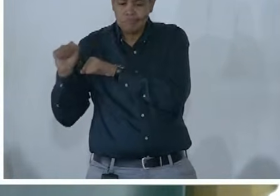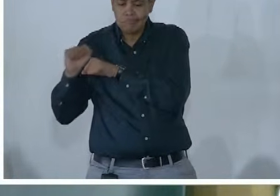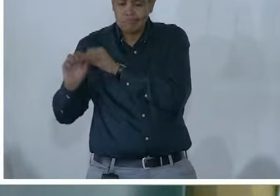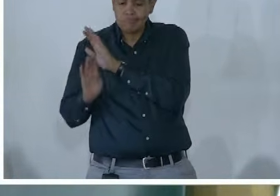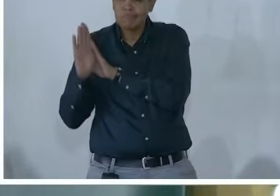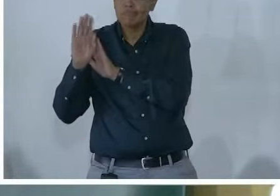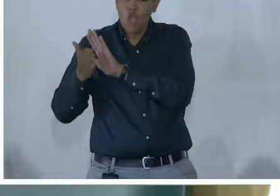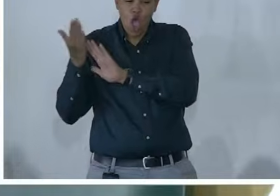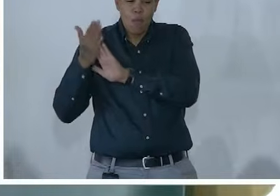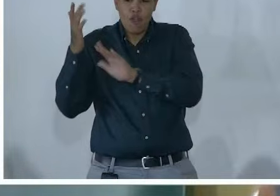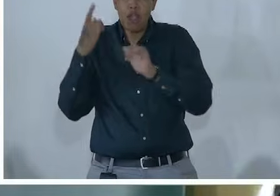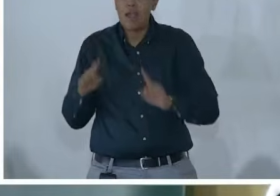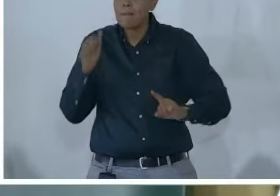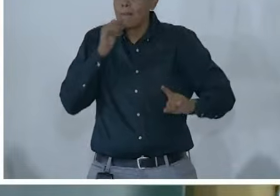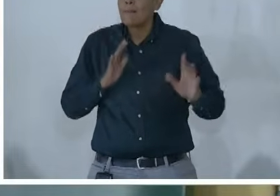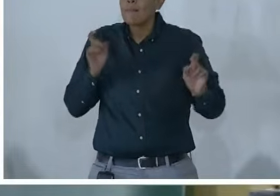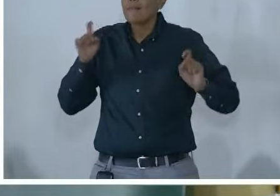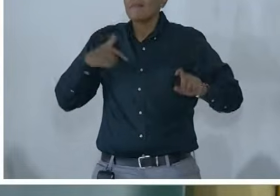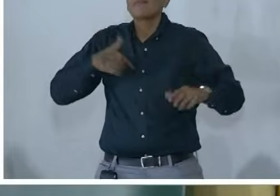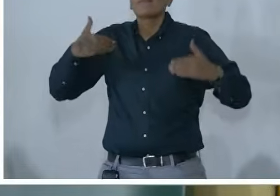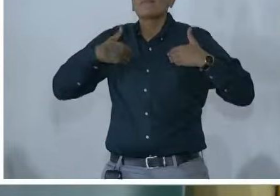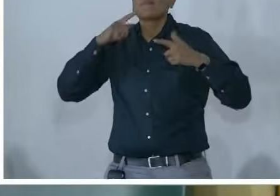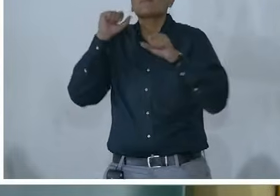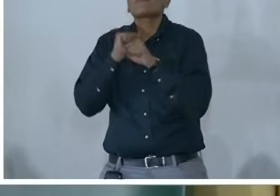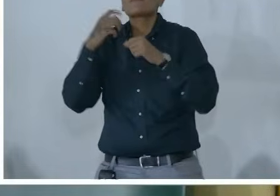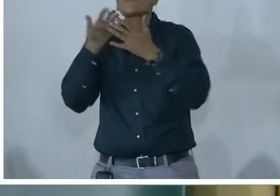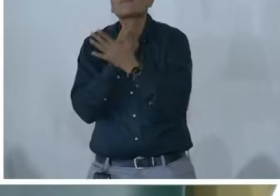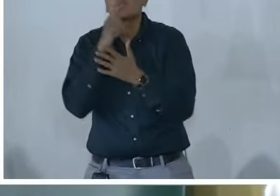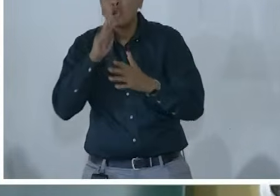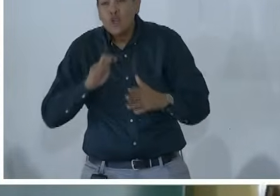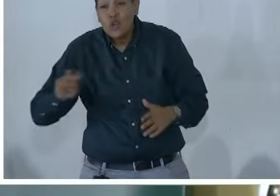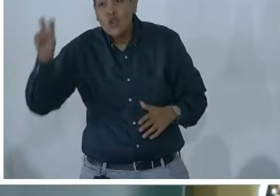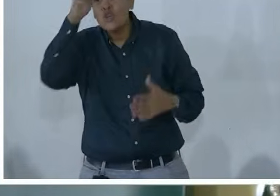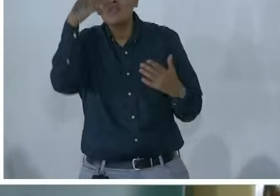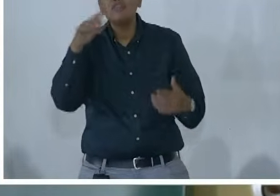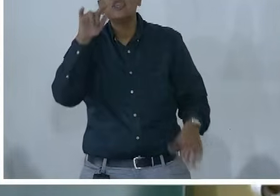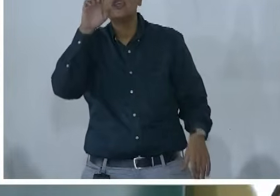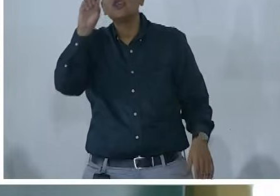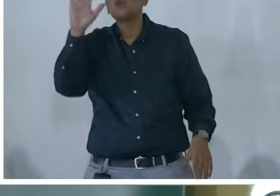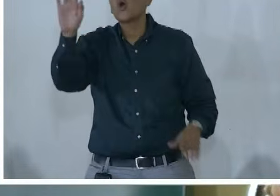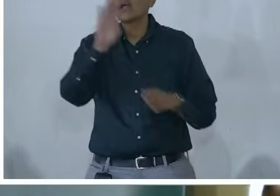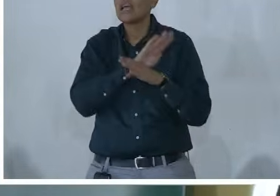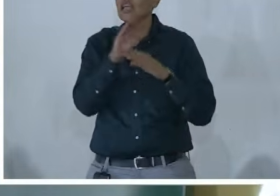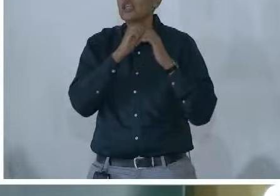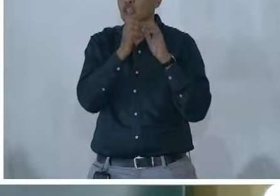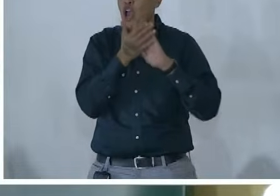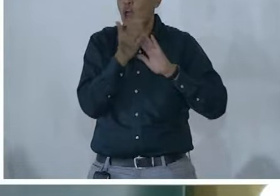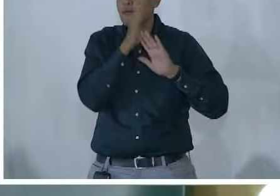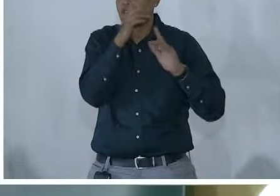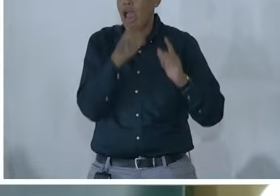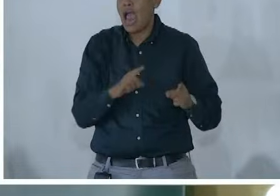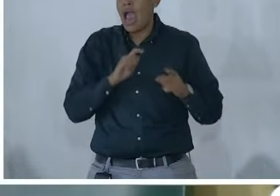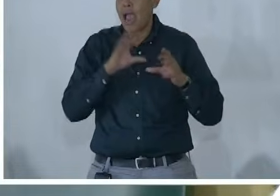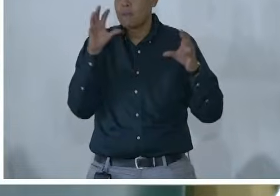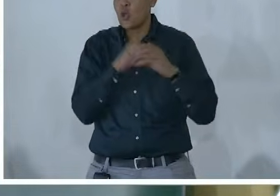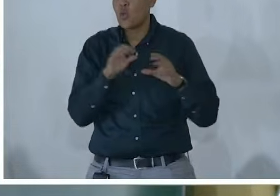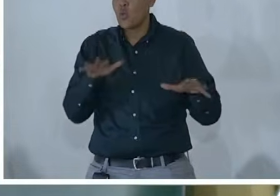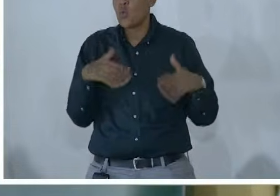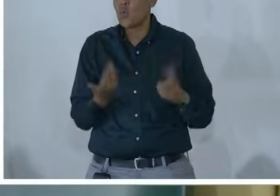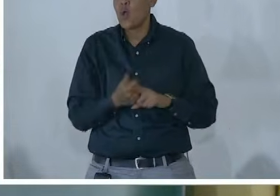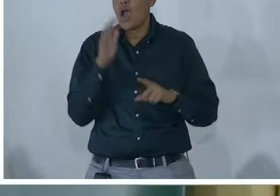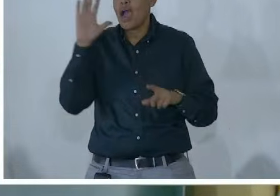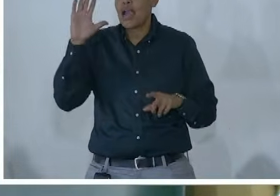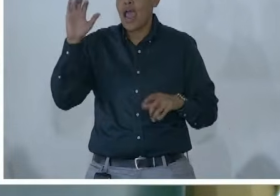operation. Madam Speaker, I had the opportunity to tour JISTV's industrial operations, including